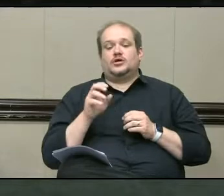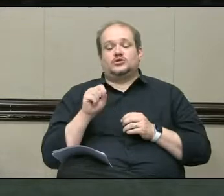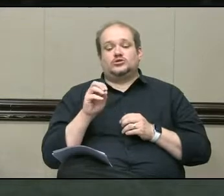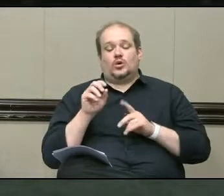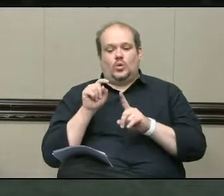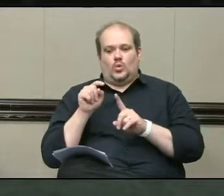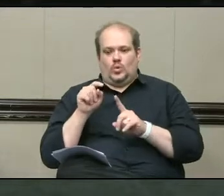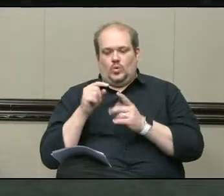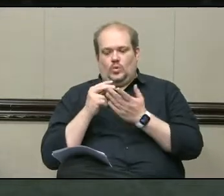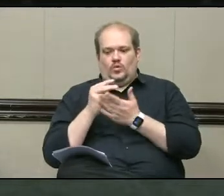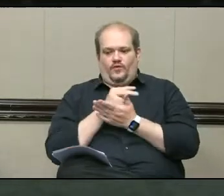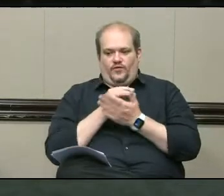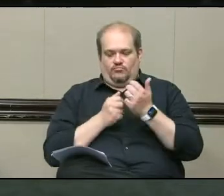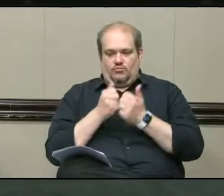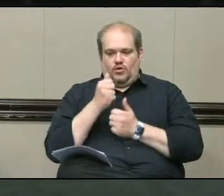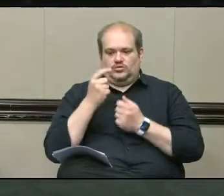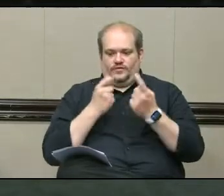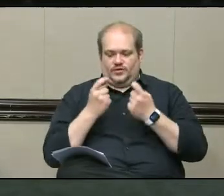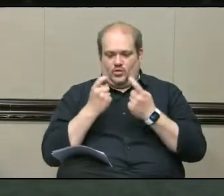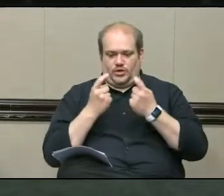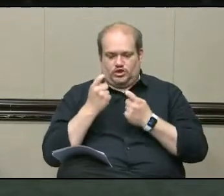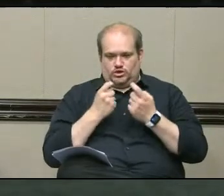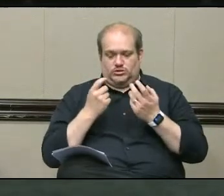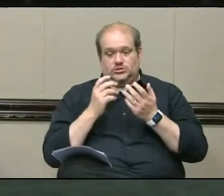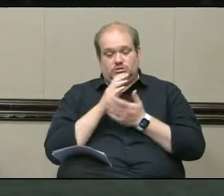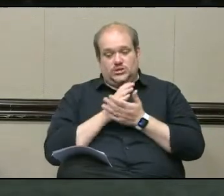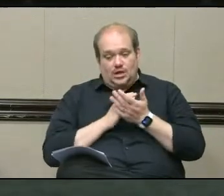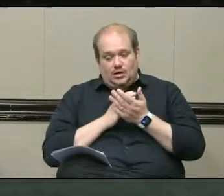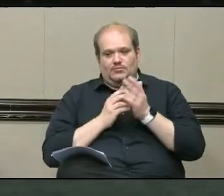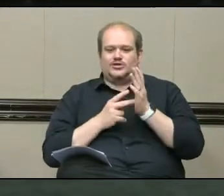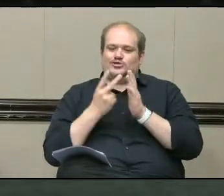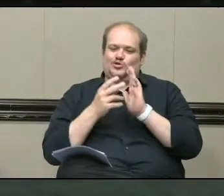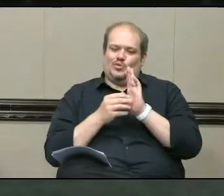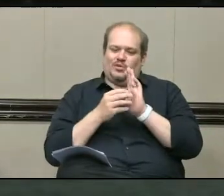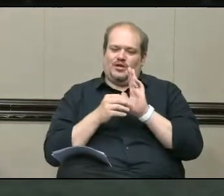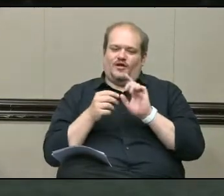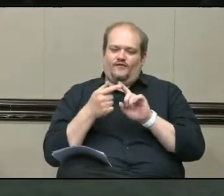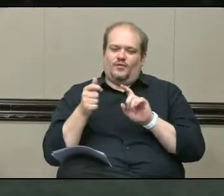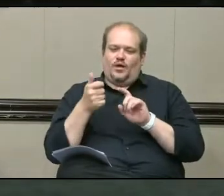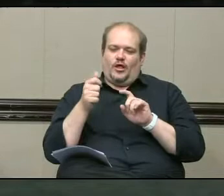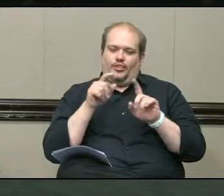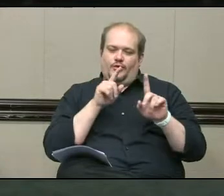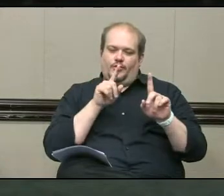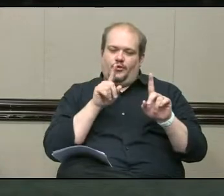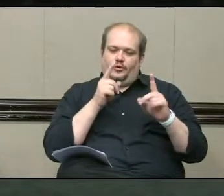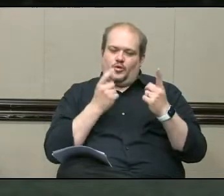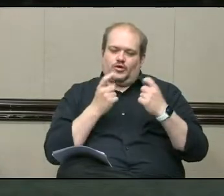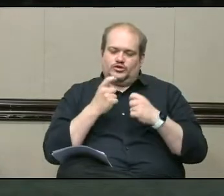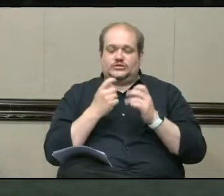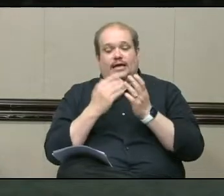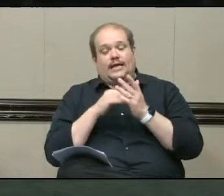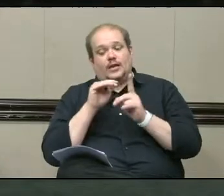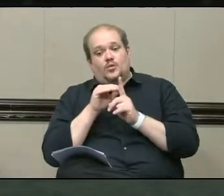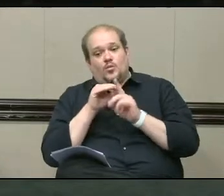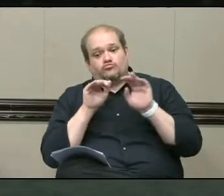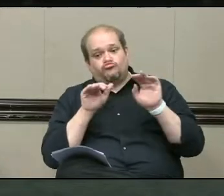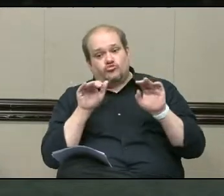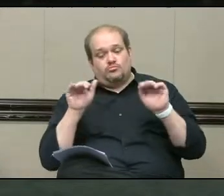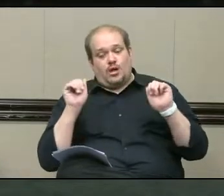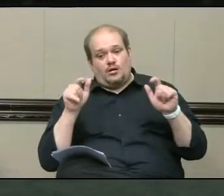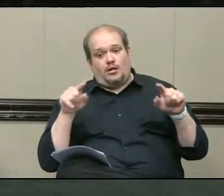So we went through the majority of these questions. Some of these was duplicates from ones that we answered. Again, I want to remind